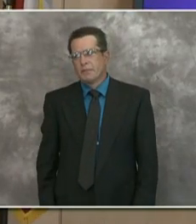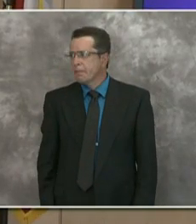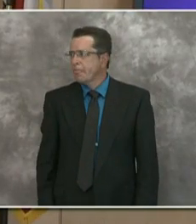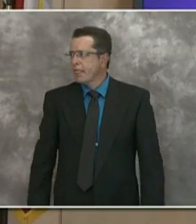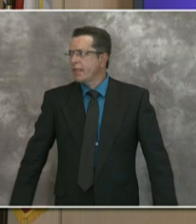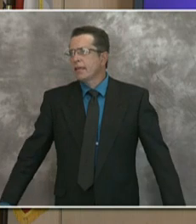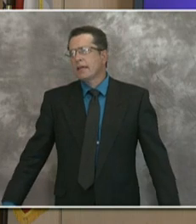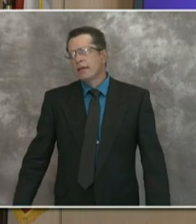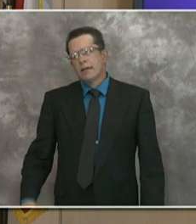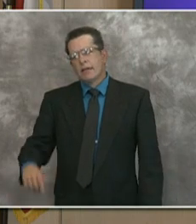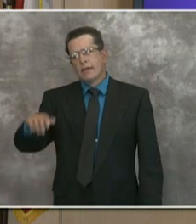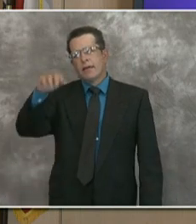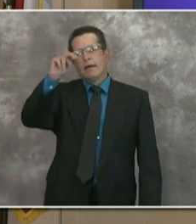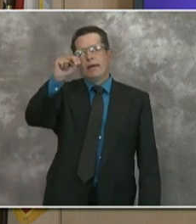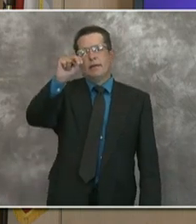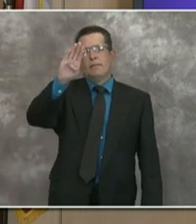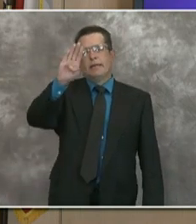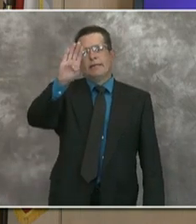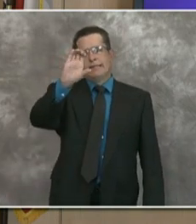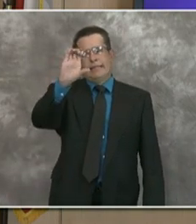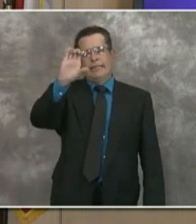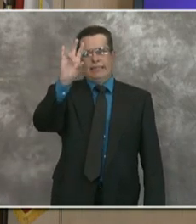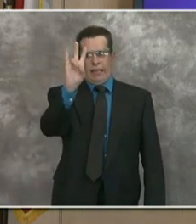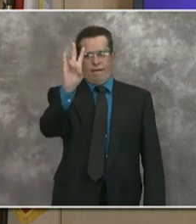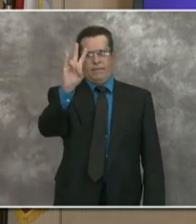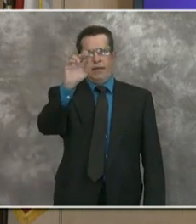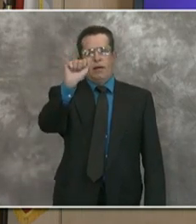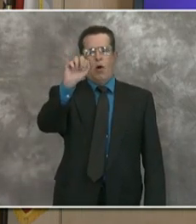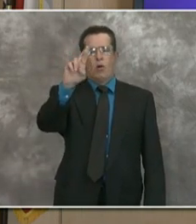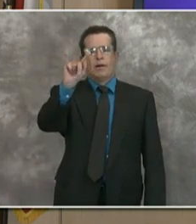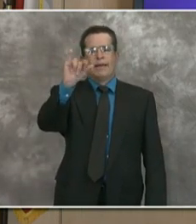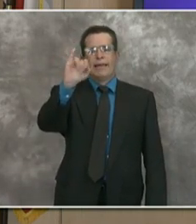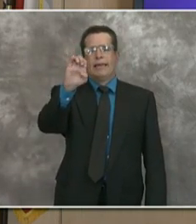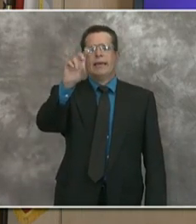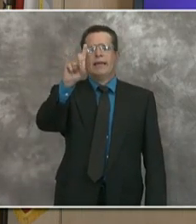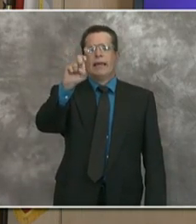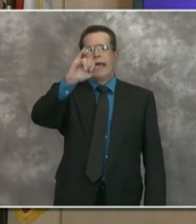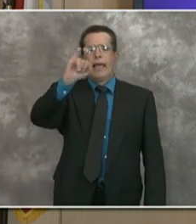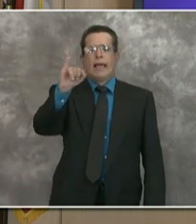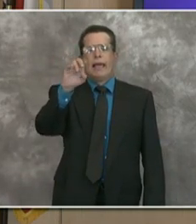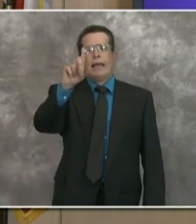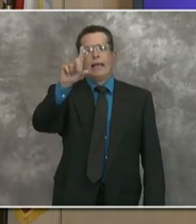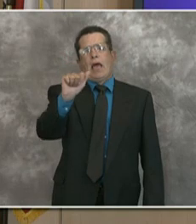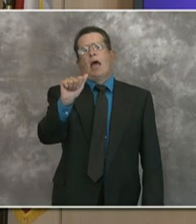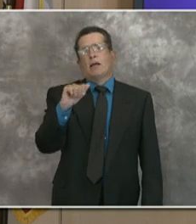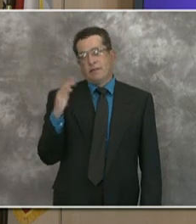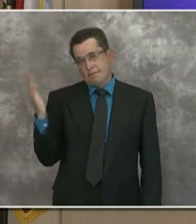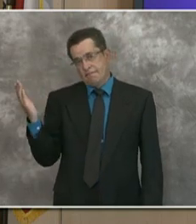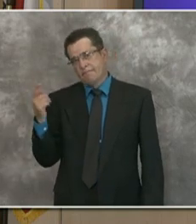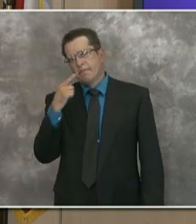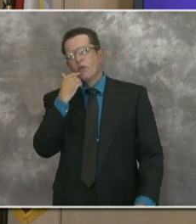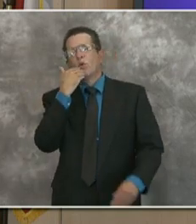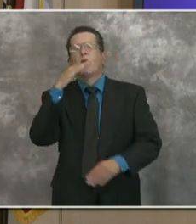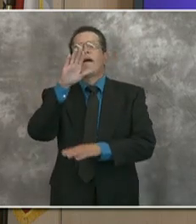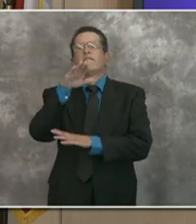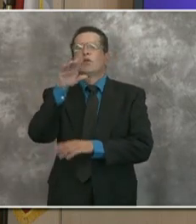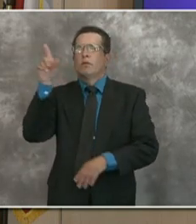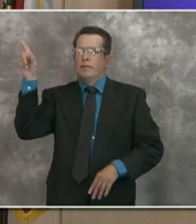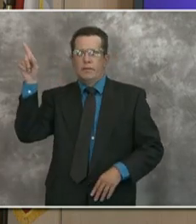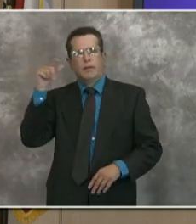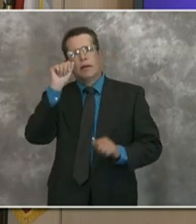Artie Ojeda from NBC7, please state your question. Good afternoon, everybody. Can you give